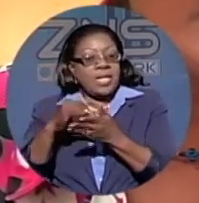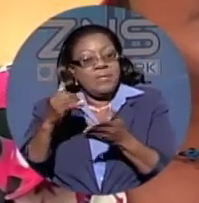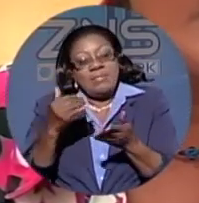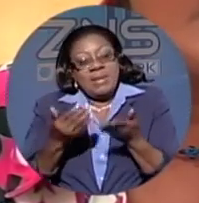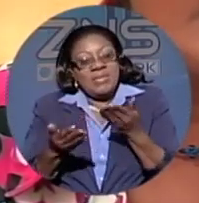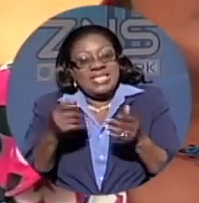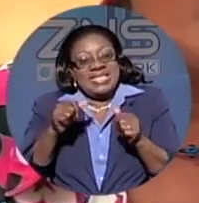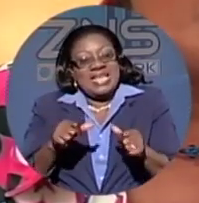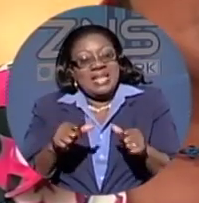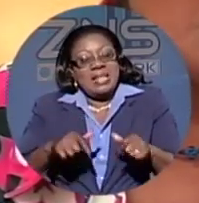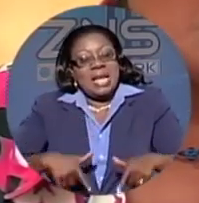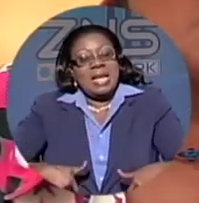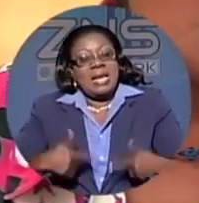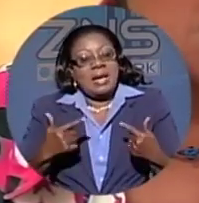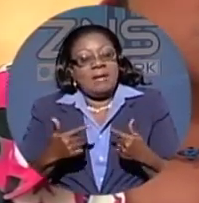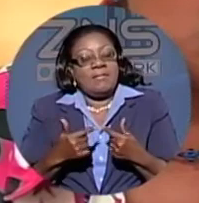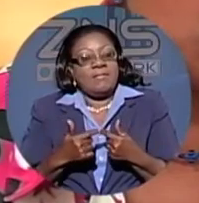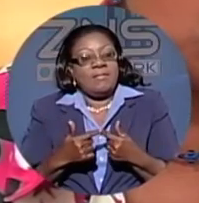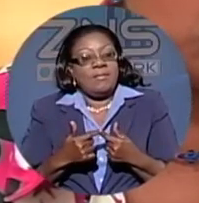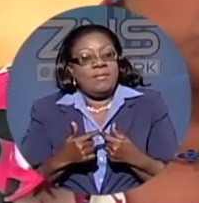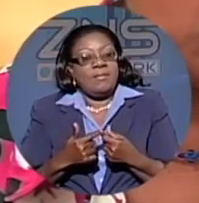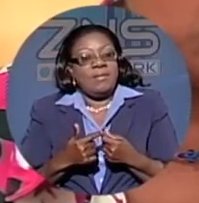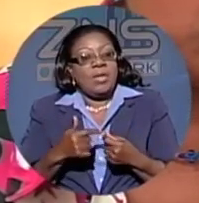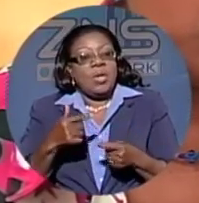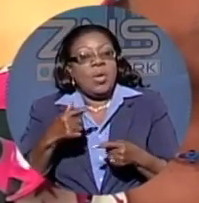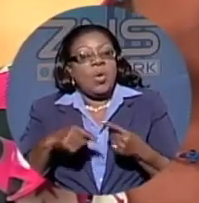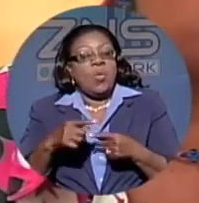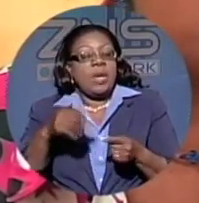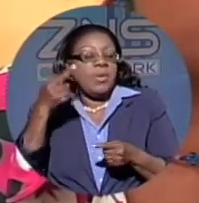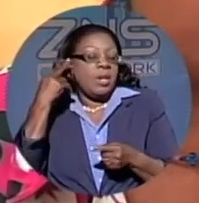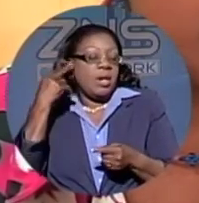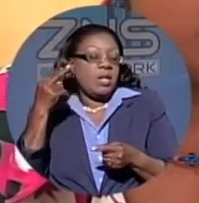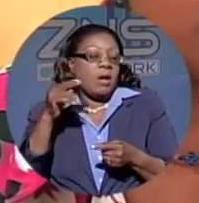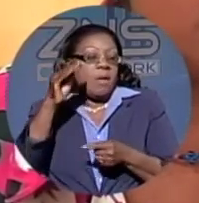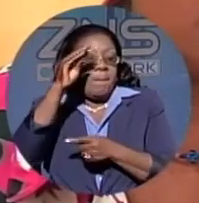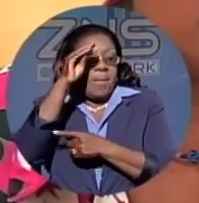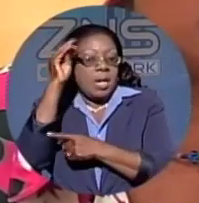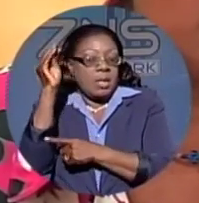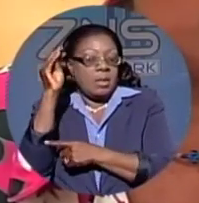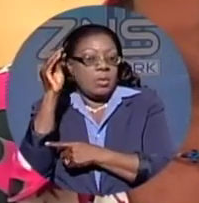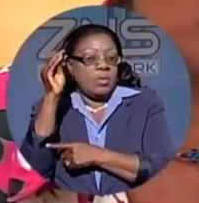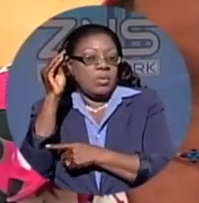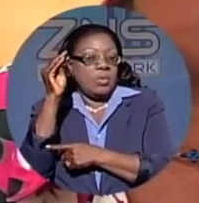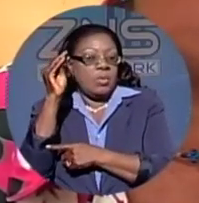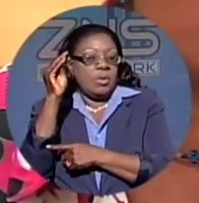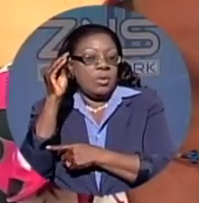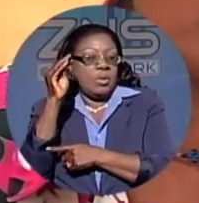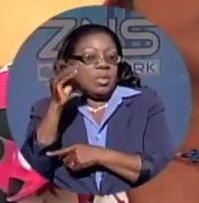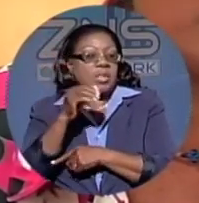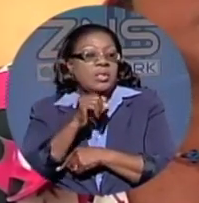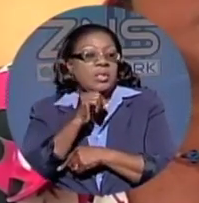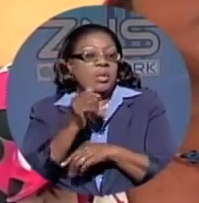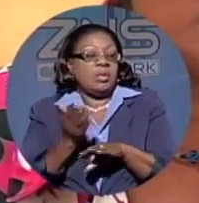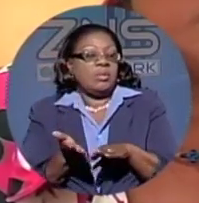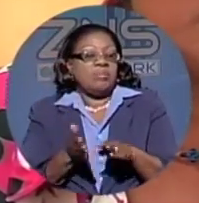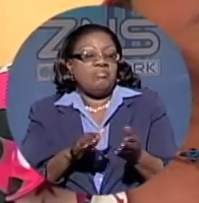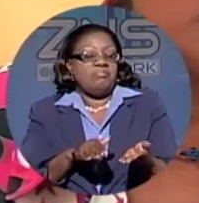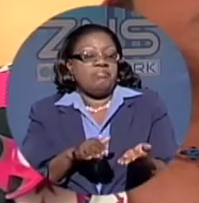alive. When we heard that Marco, when my principal announced it to us that Marco was no longer with